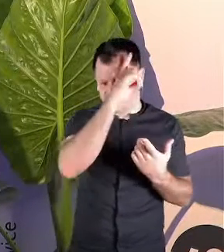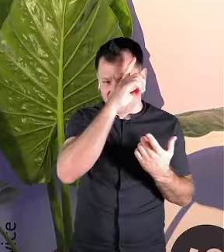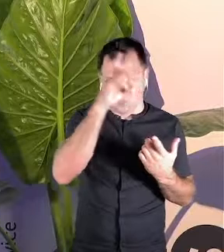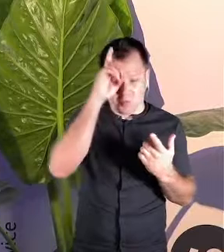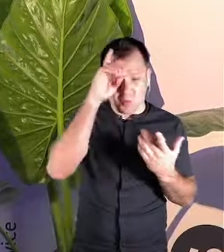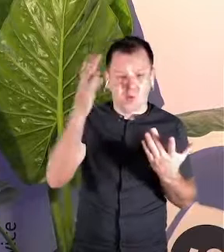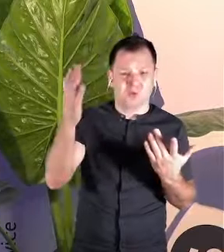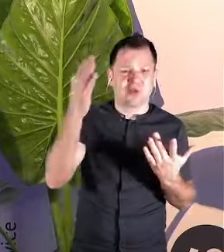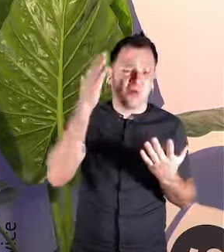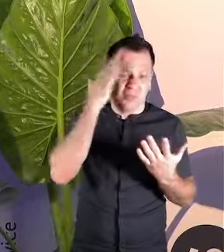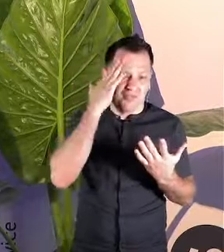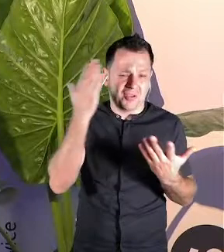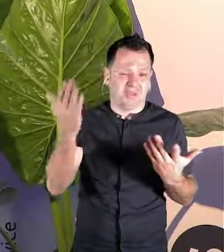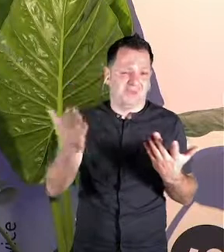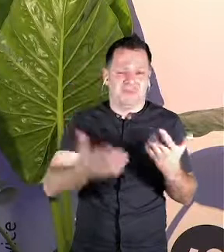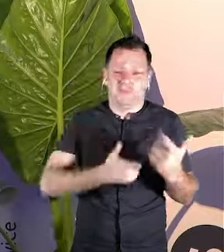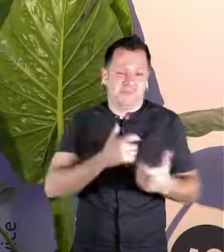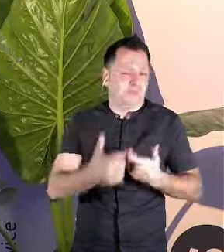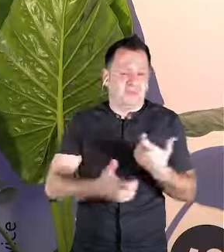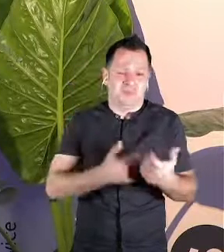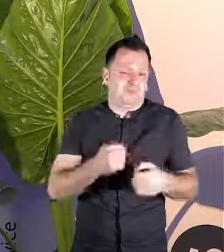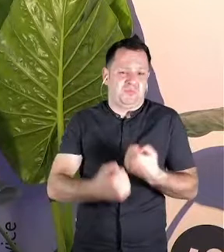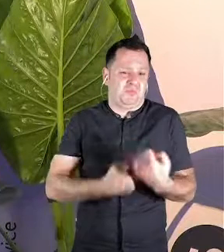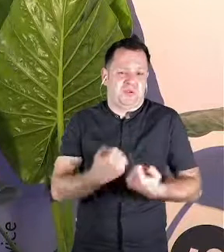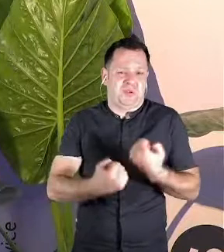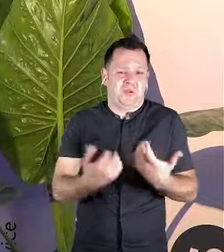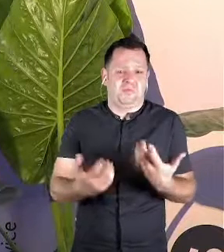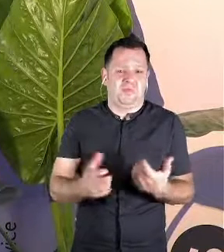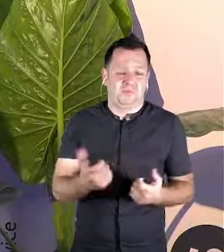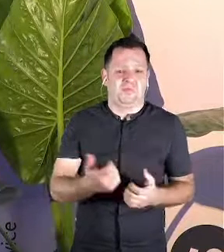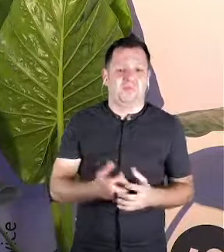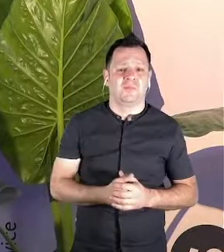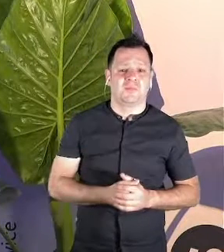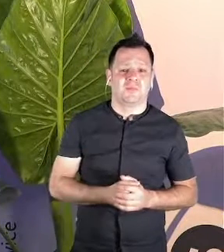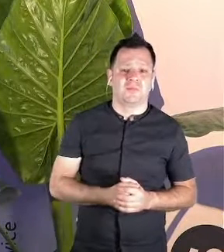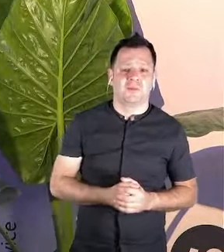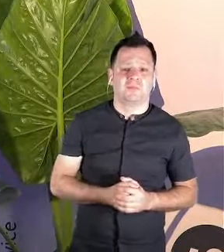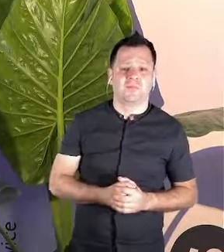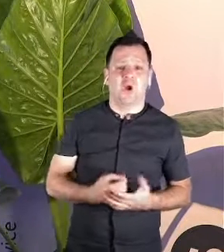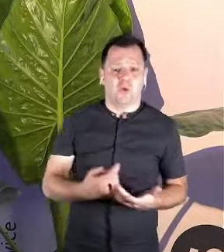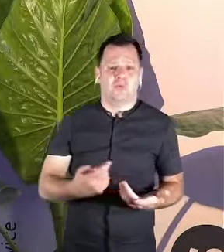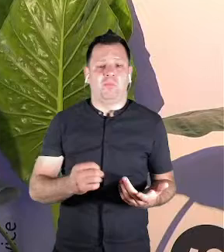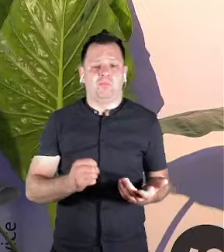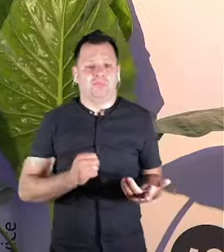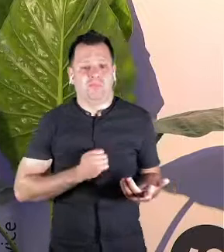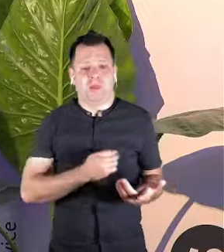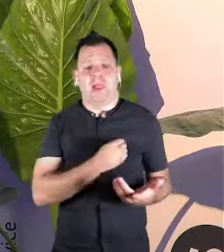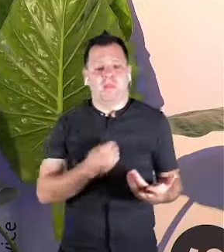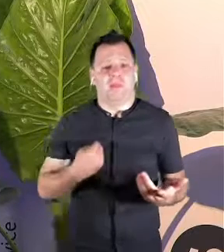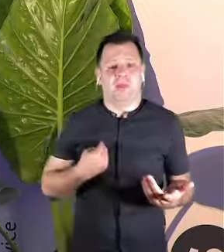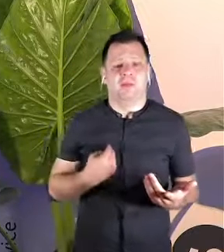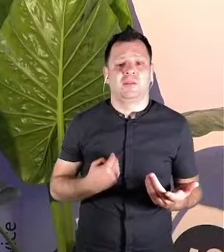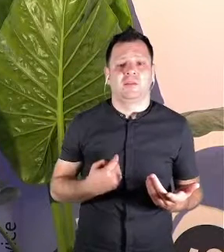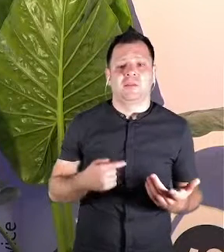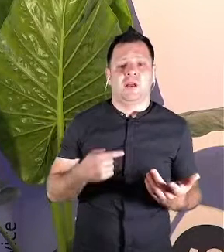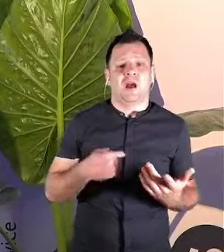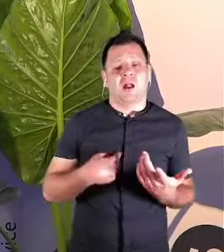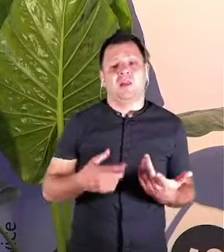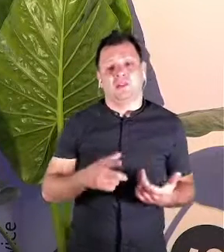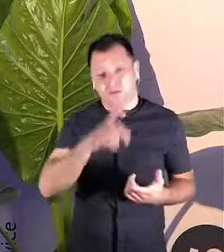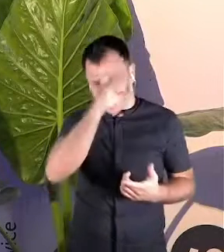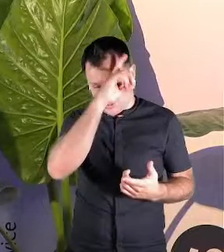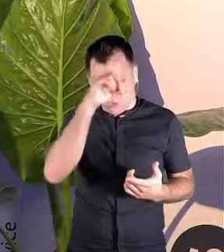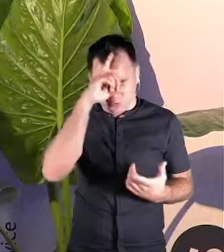me personally, but also for people, I hope, who are watching us, who have some architectural or urbanist